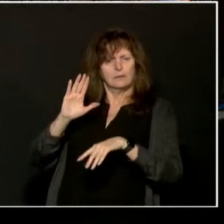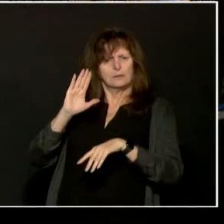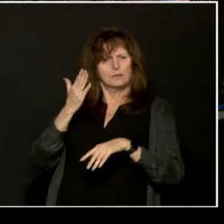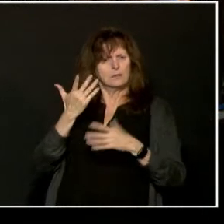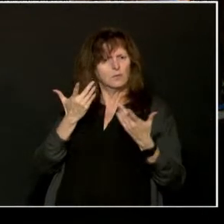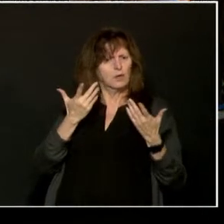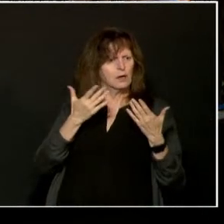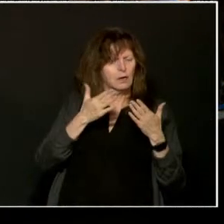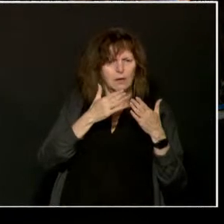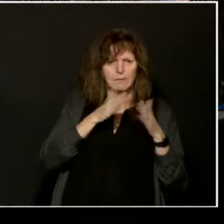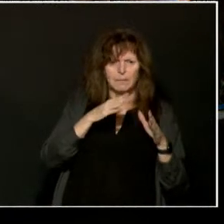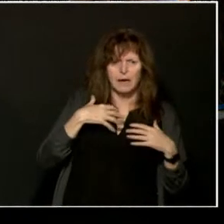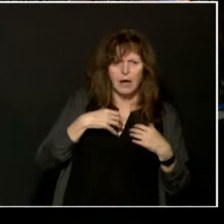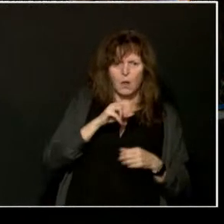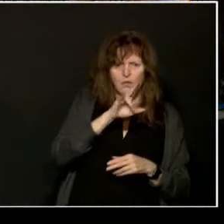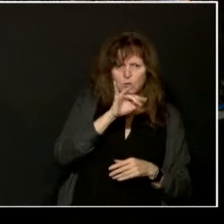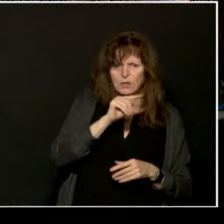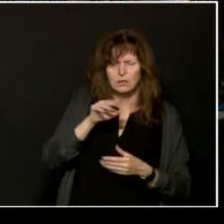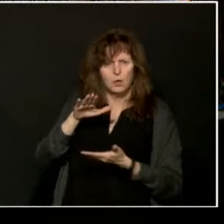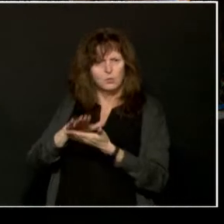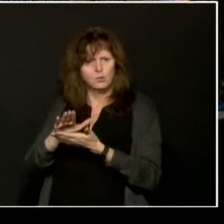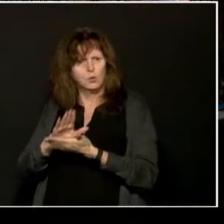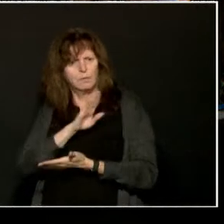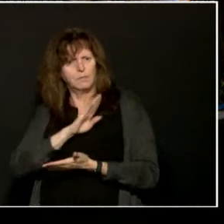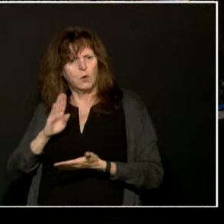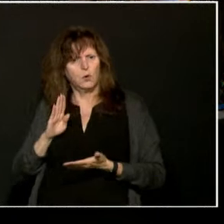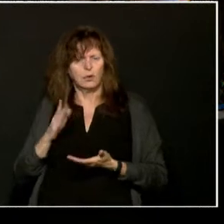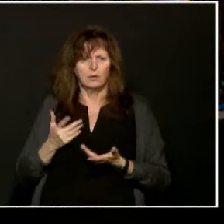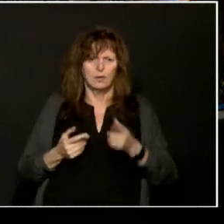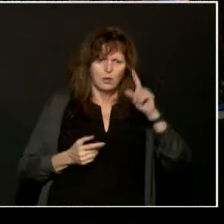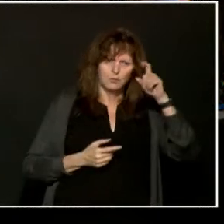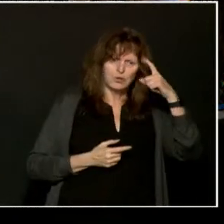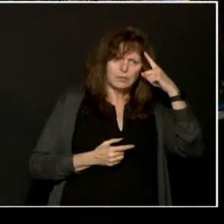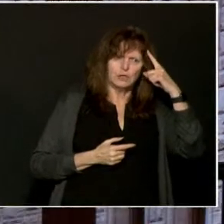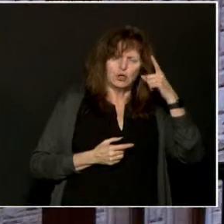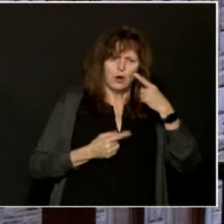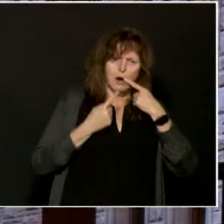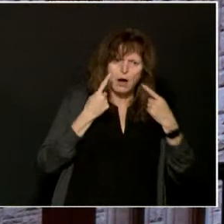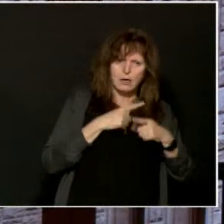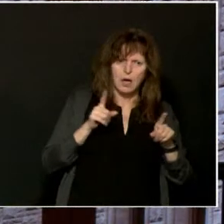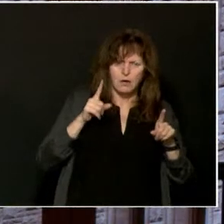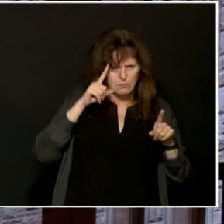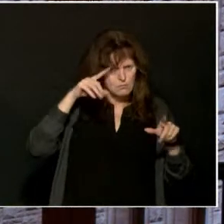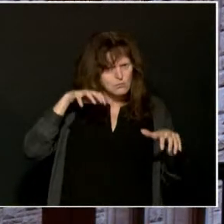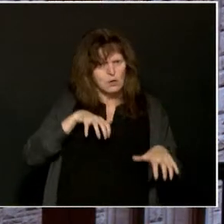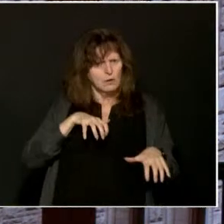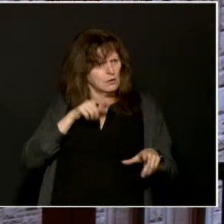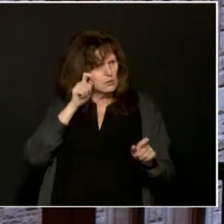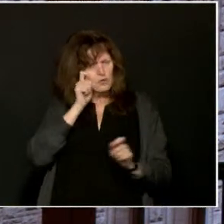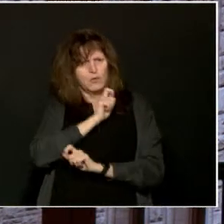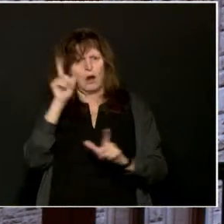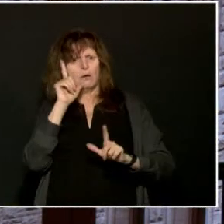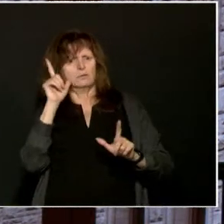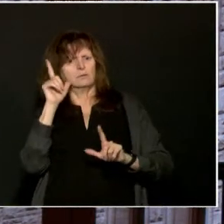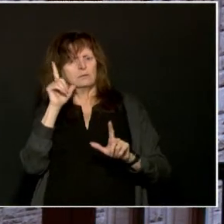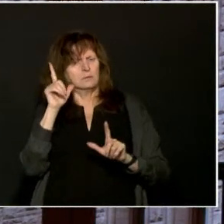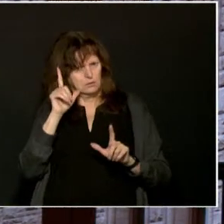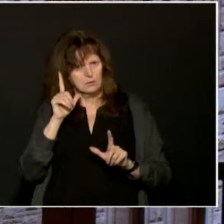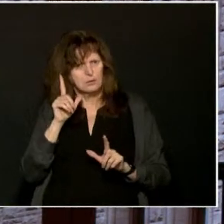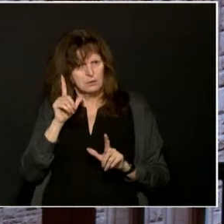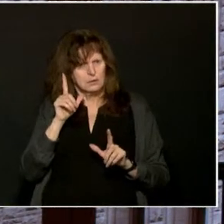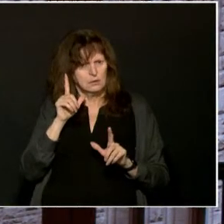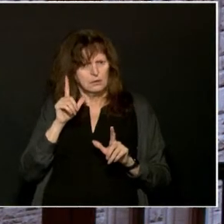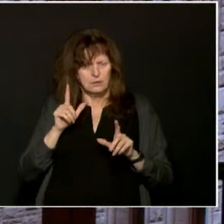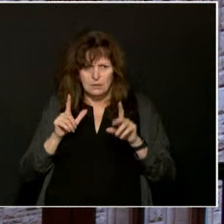the Premier's announcement yesterday. I wanted to know if you were consulted on the idea, and if not, do you think it's a